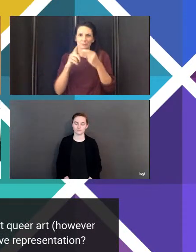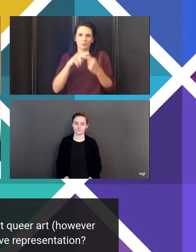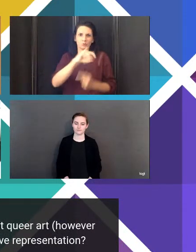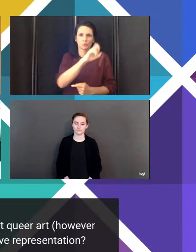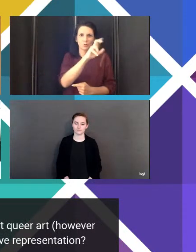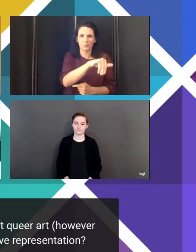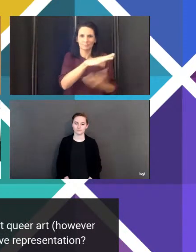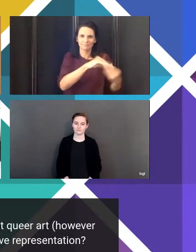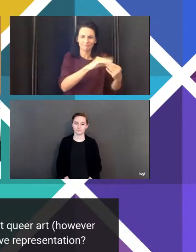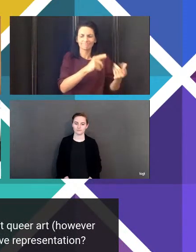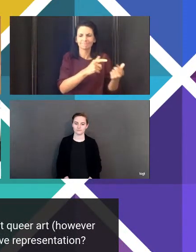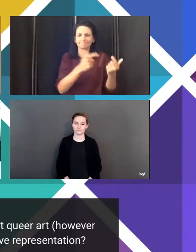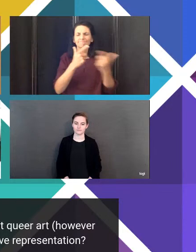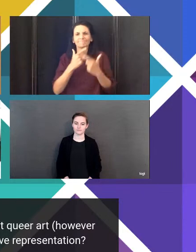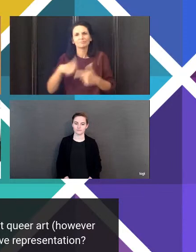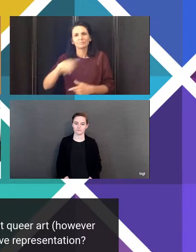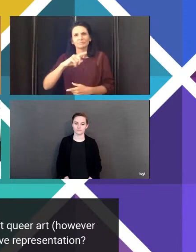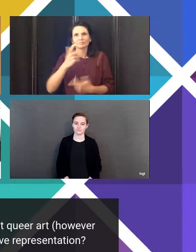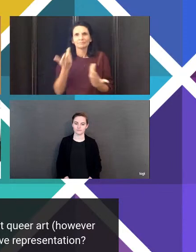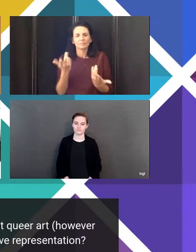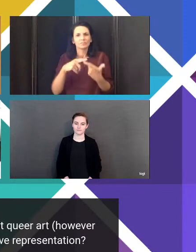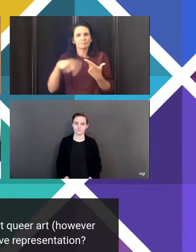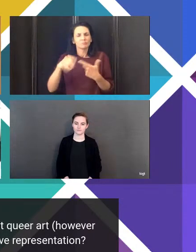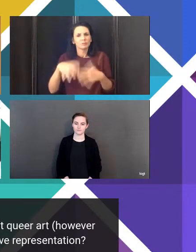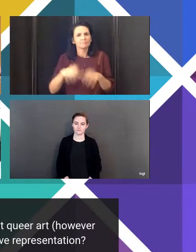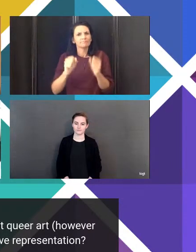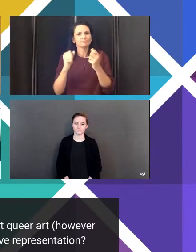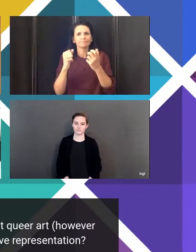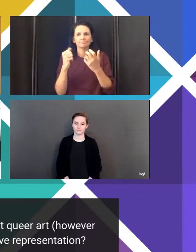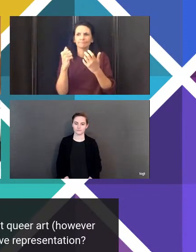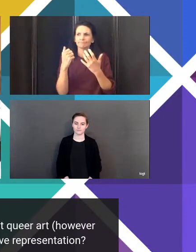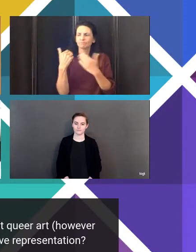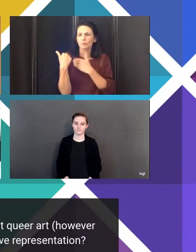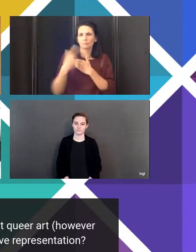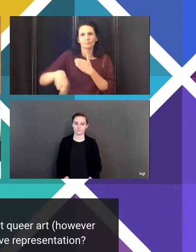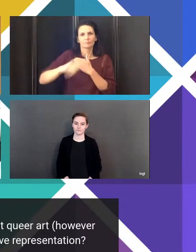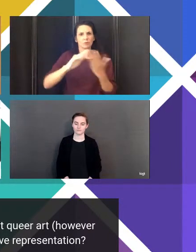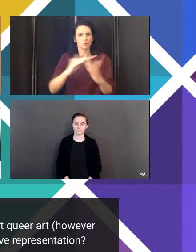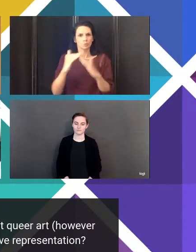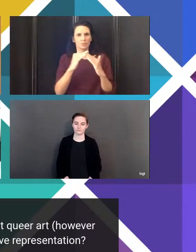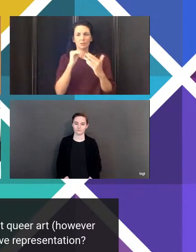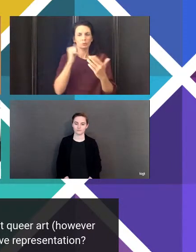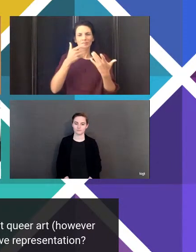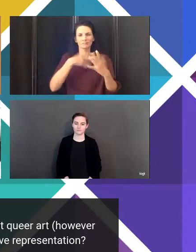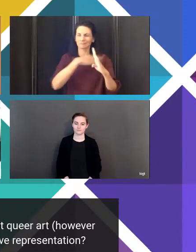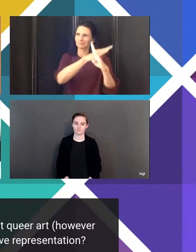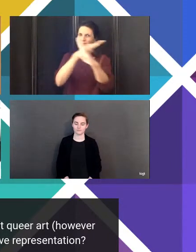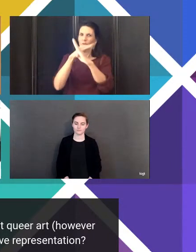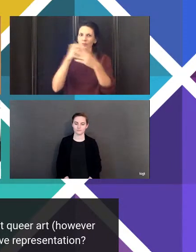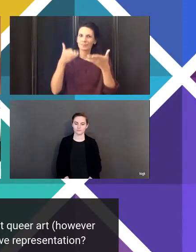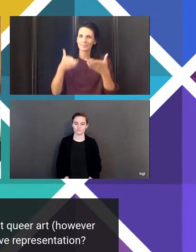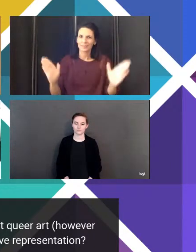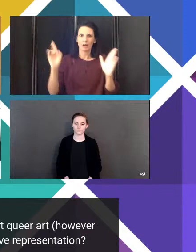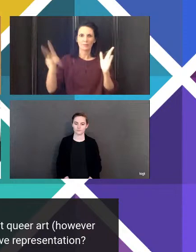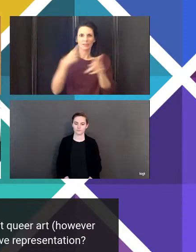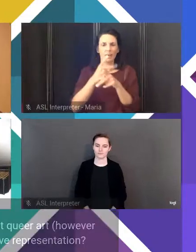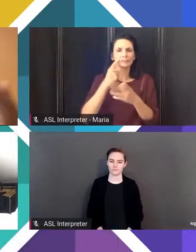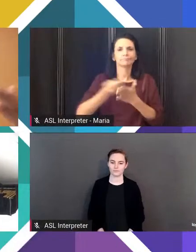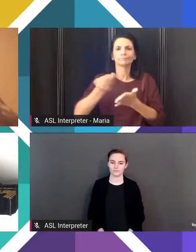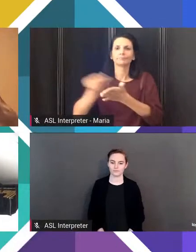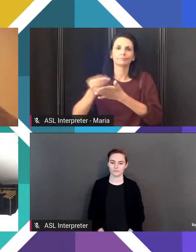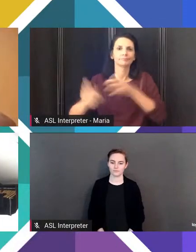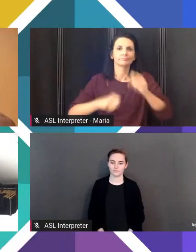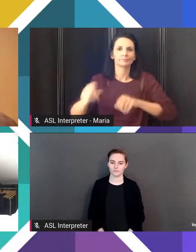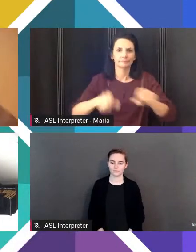community and say, like, we're not going to allow this consumerism. Like something that's been happening, you know, in the drag scene,